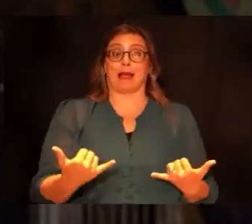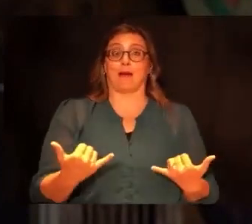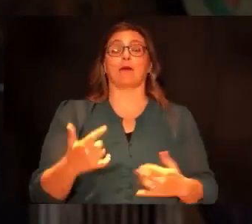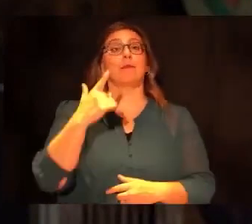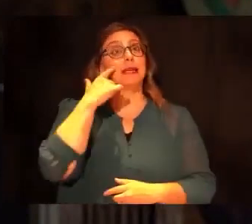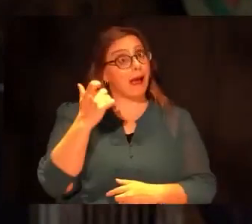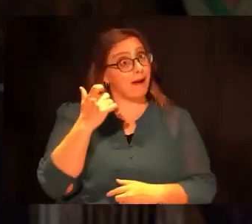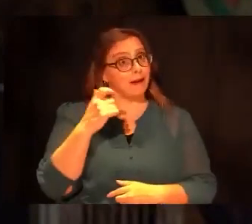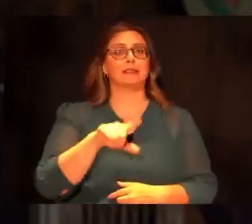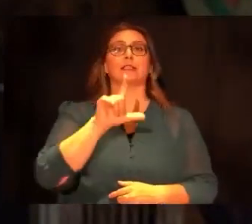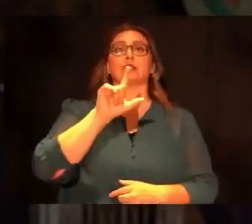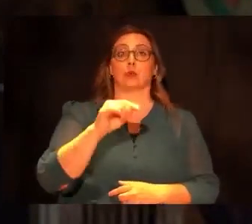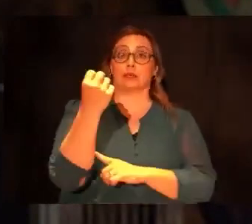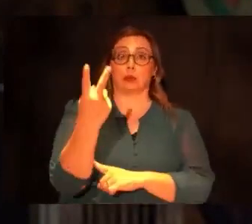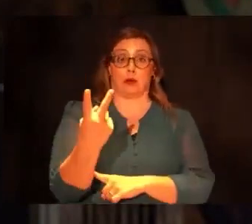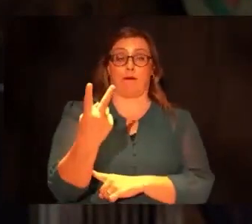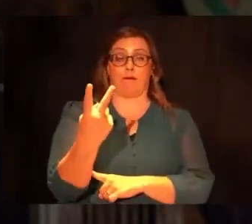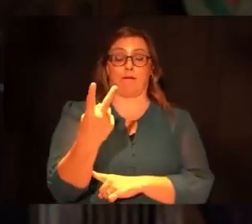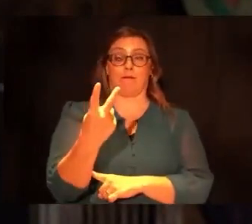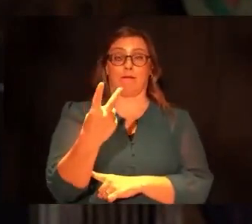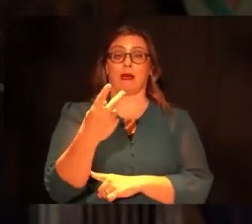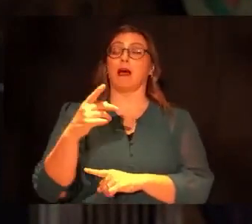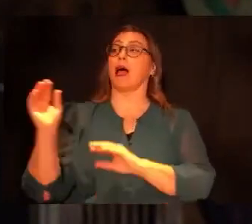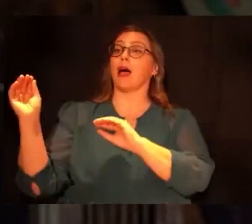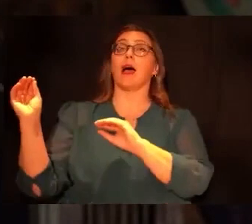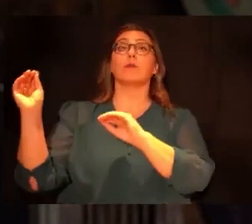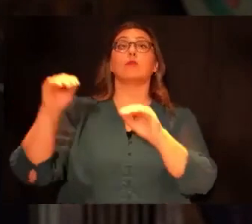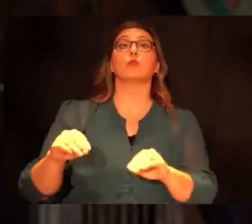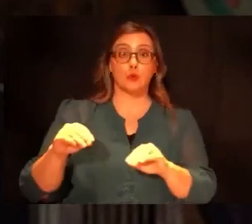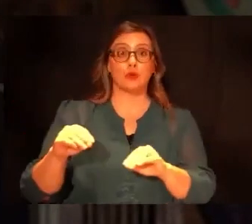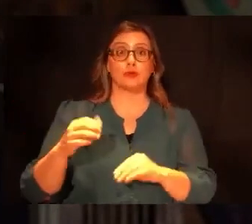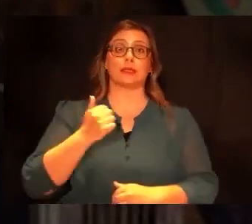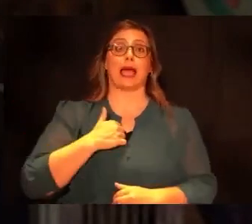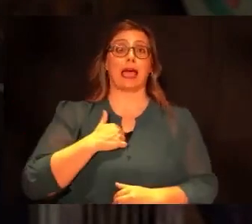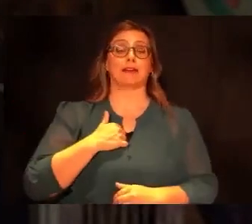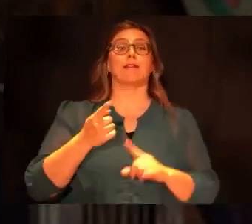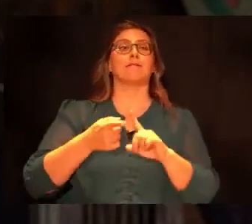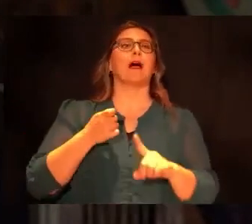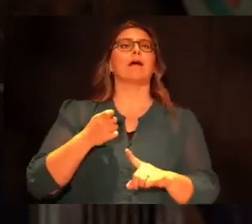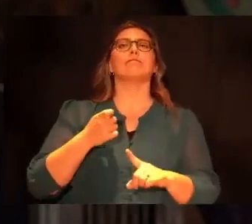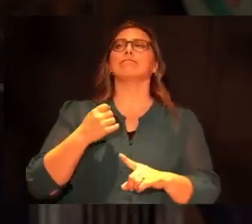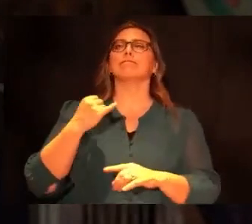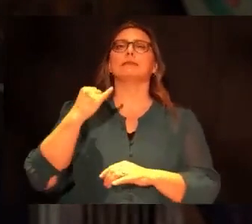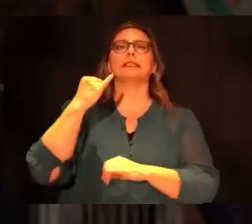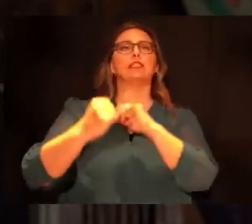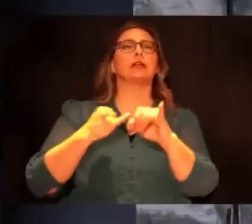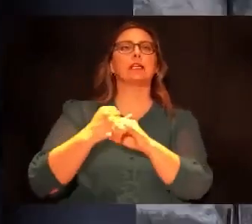in 2012 I came to Canada on an International Teachers Fellowship and taught in